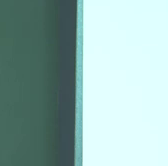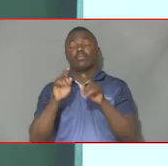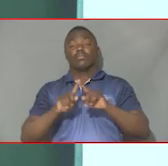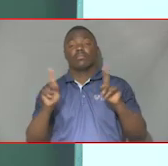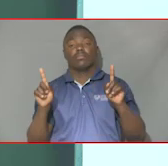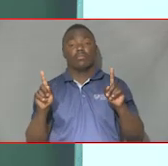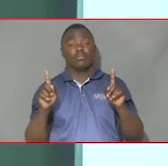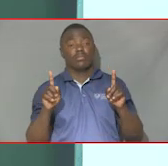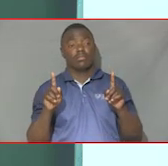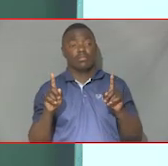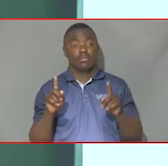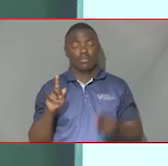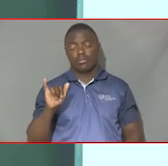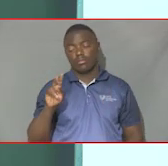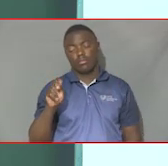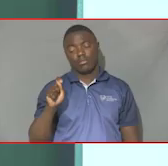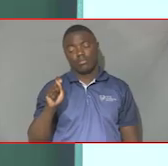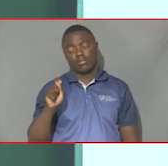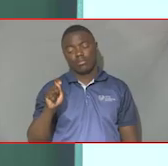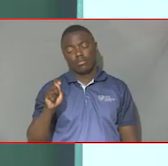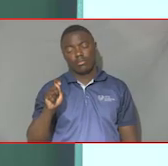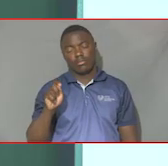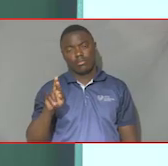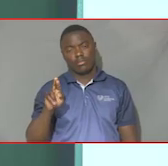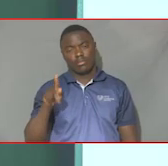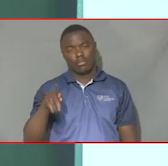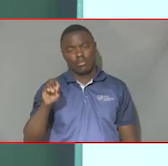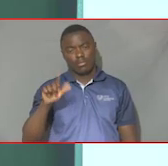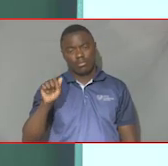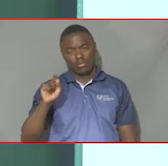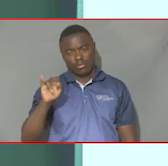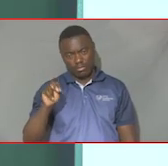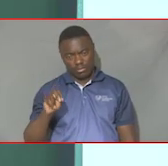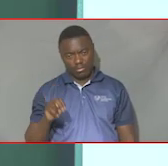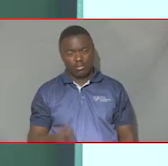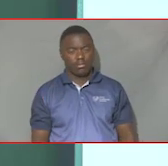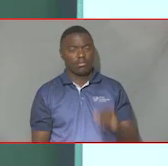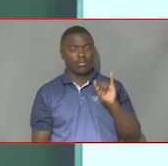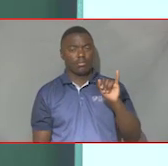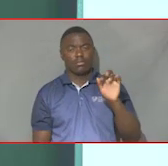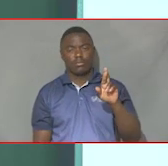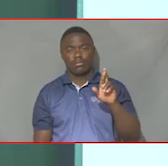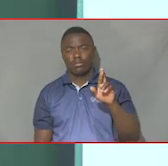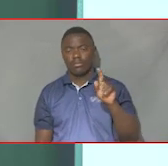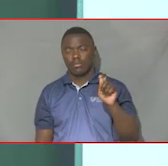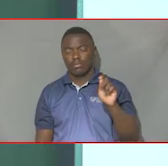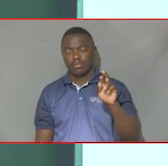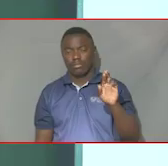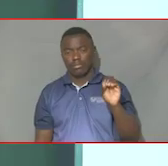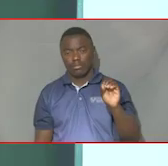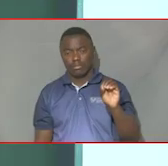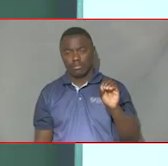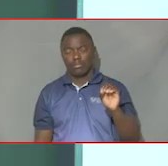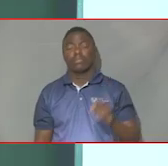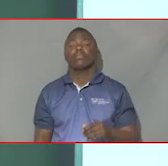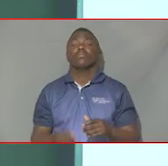between interpolation and extrapolation. You need to understand the terminology. If you are taking